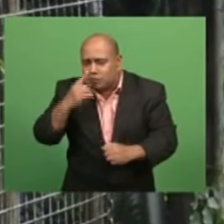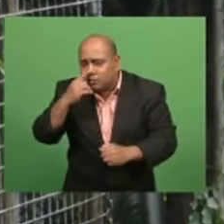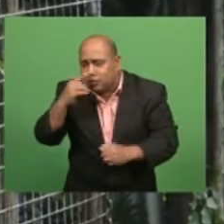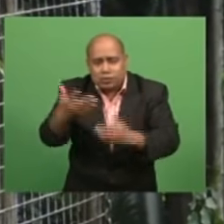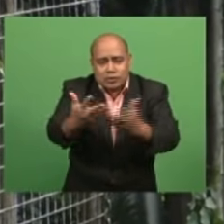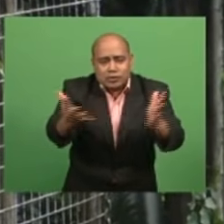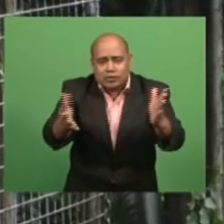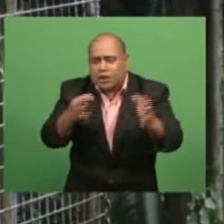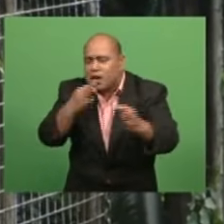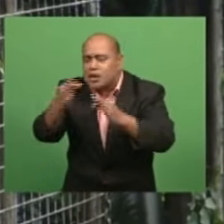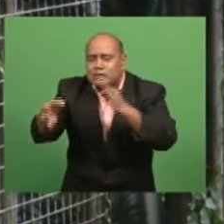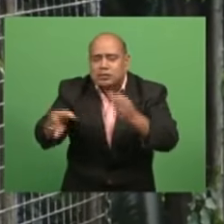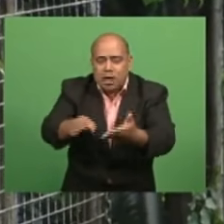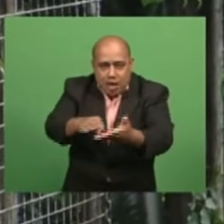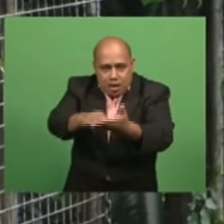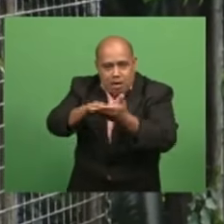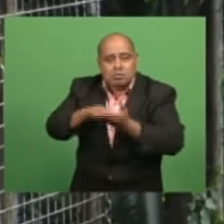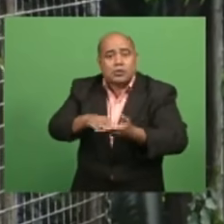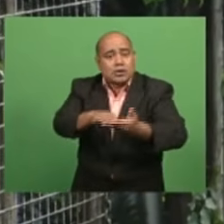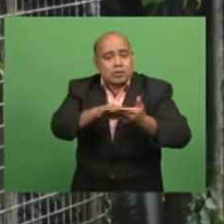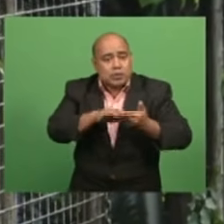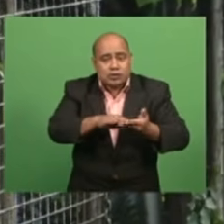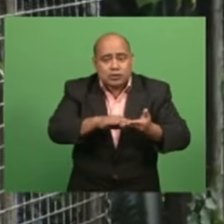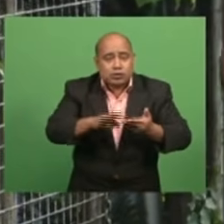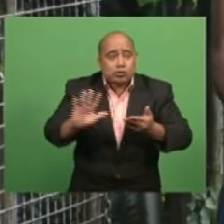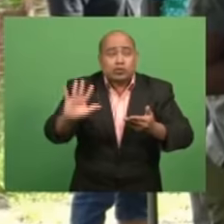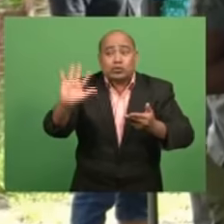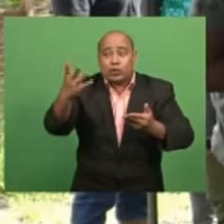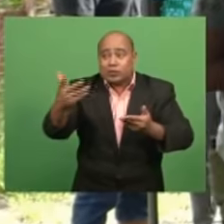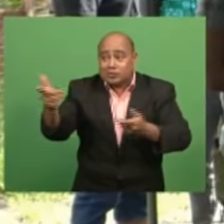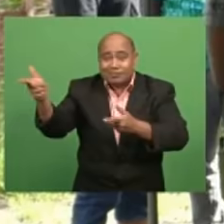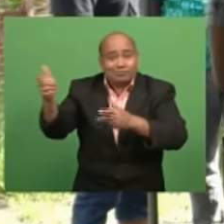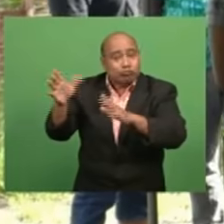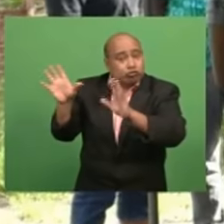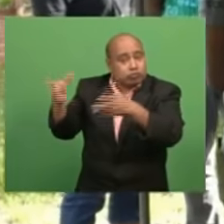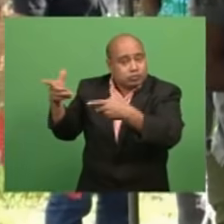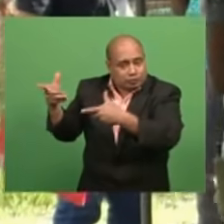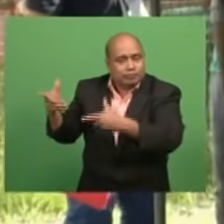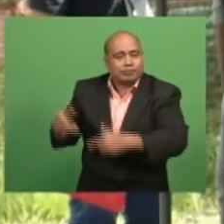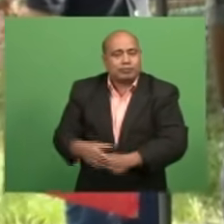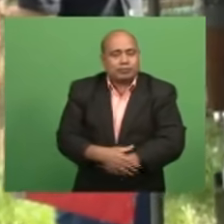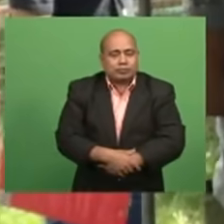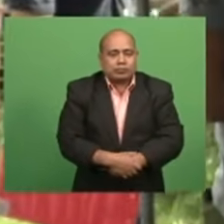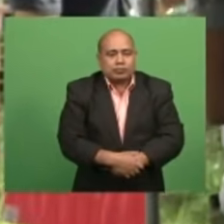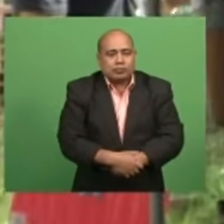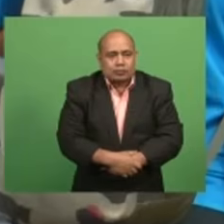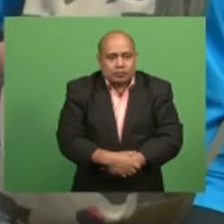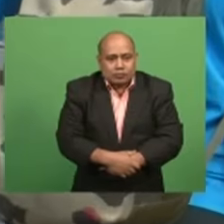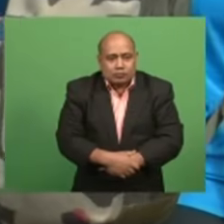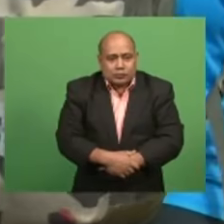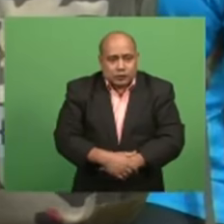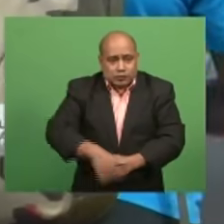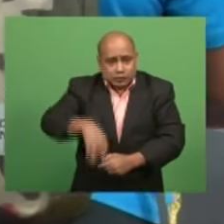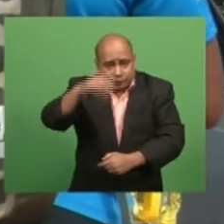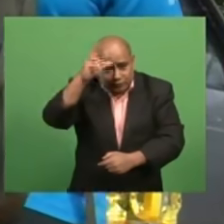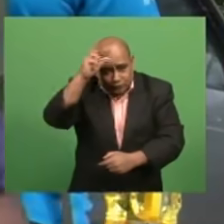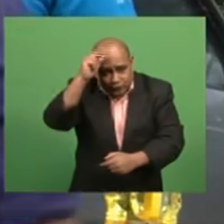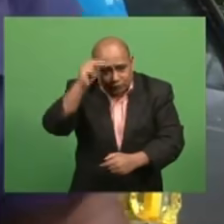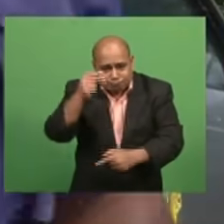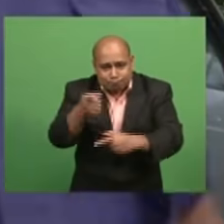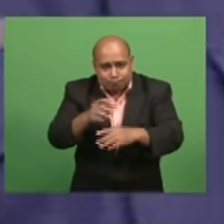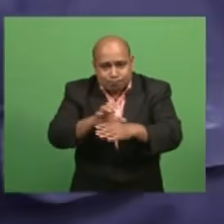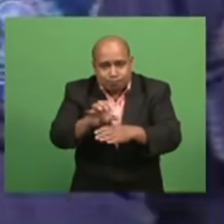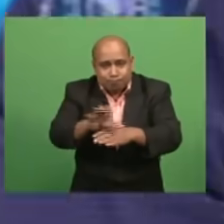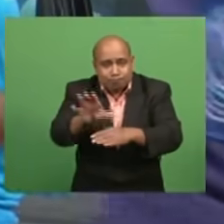other companies or organizations. The Fijian Competition and Consumer Commission, which is leading the Velomani